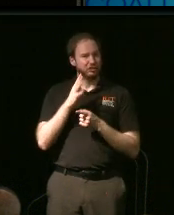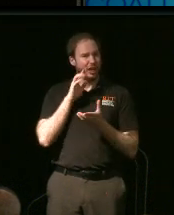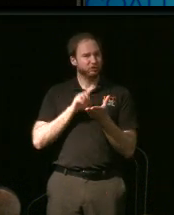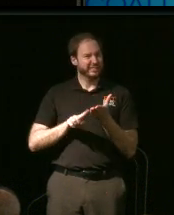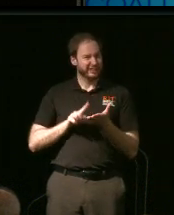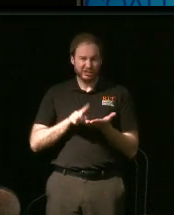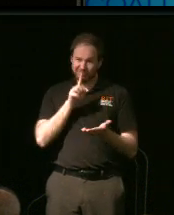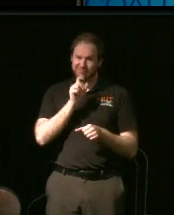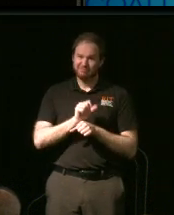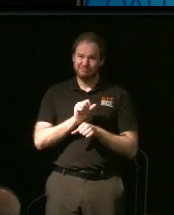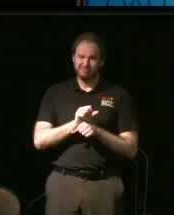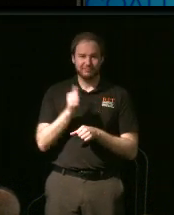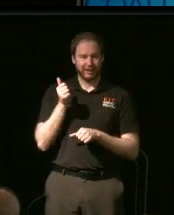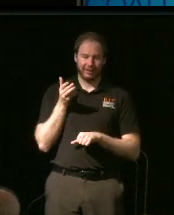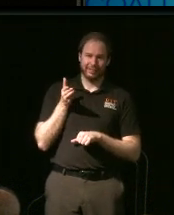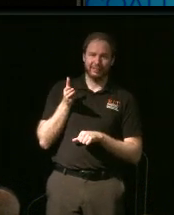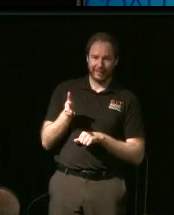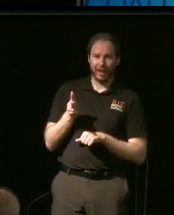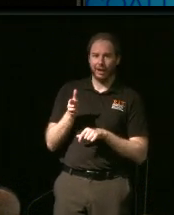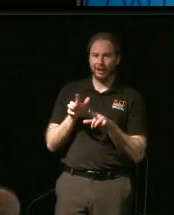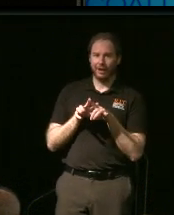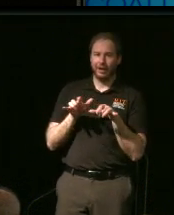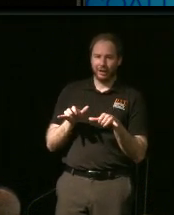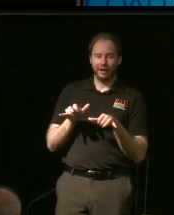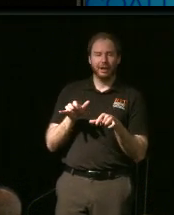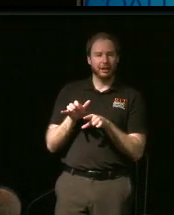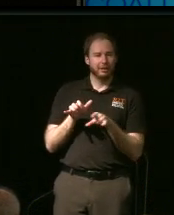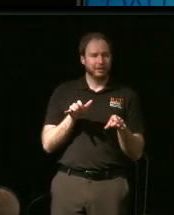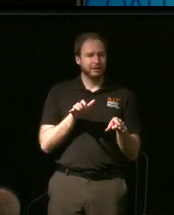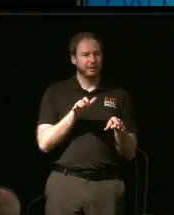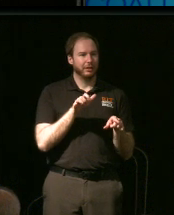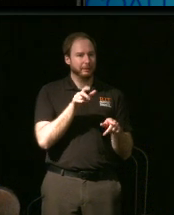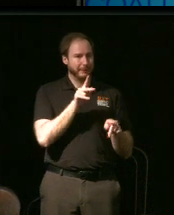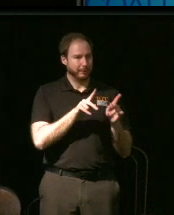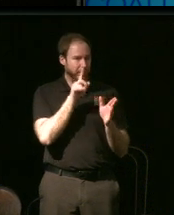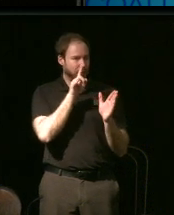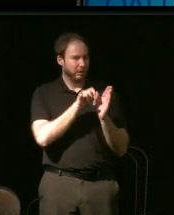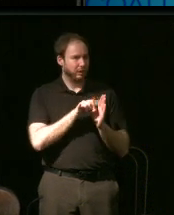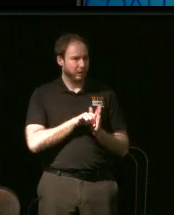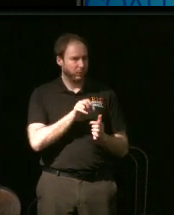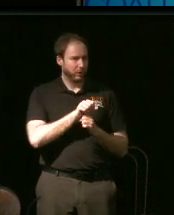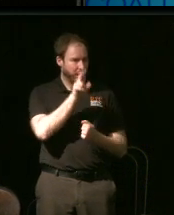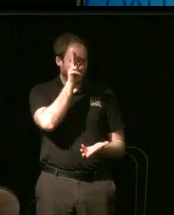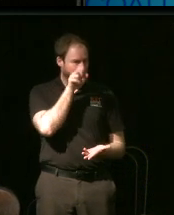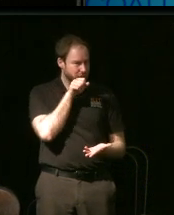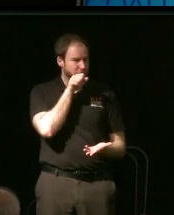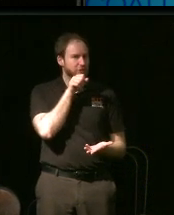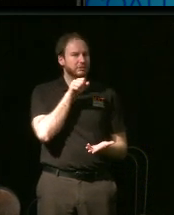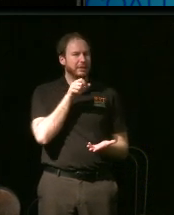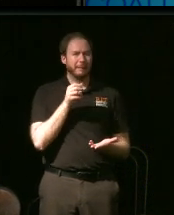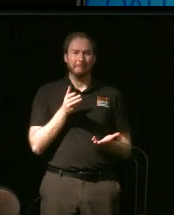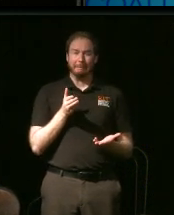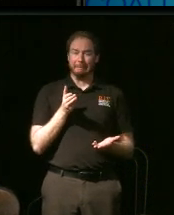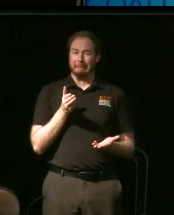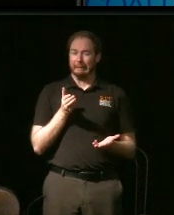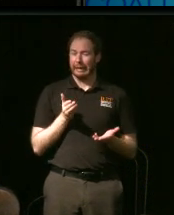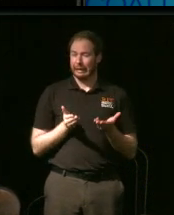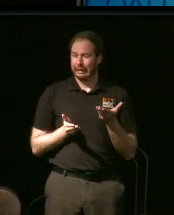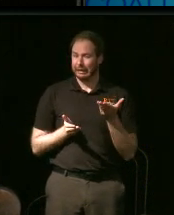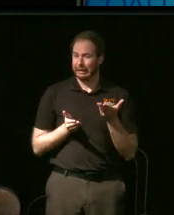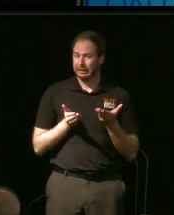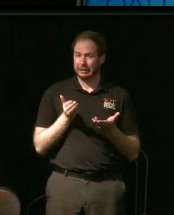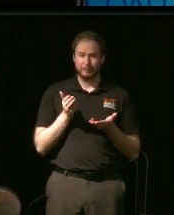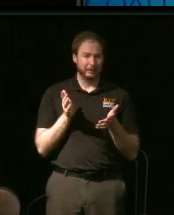so he was there at the same time as these initial people identified Usher syndrome, and they probably, maybe, had